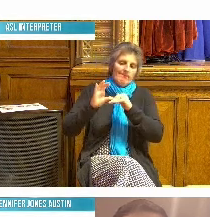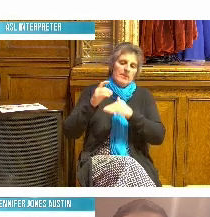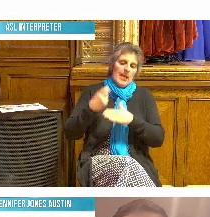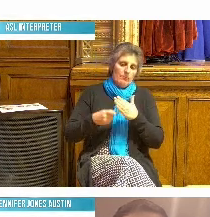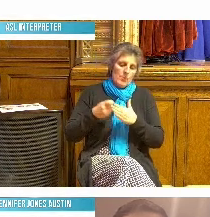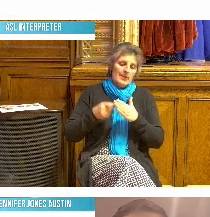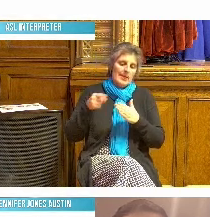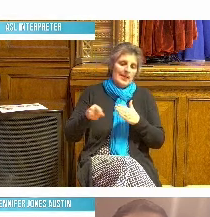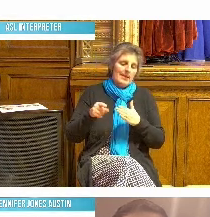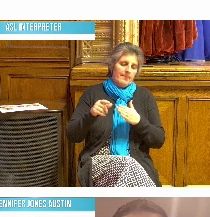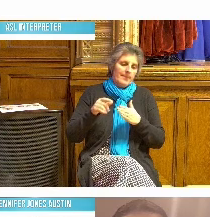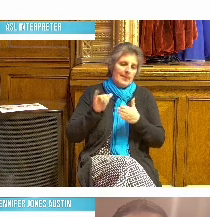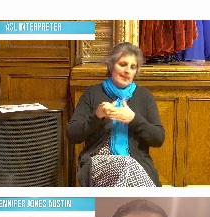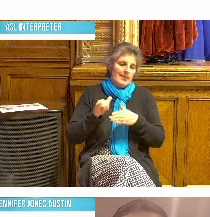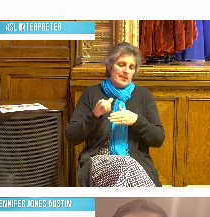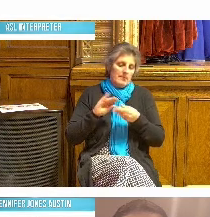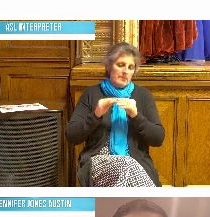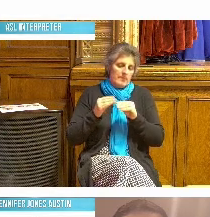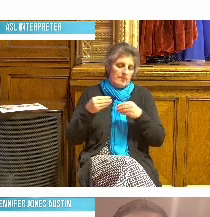in this captive market.